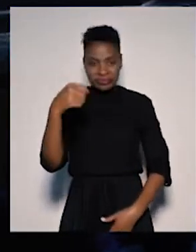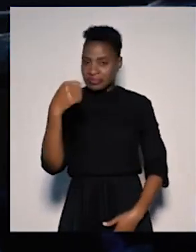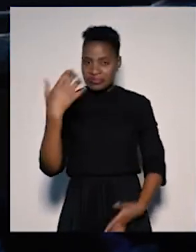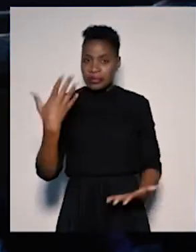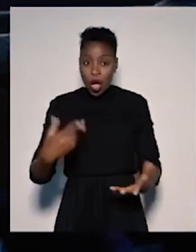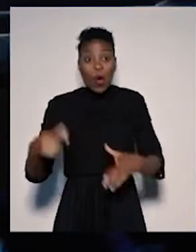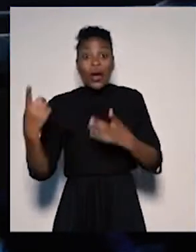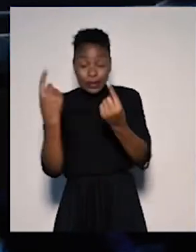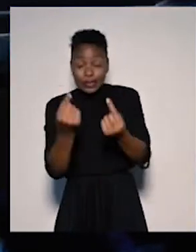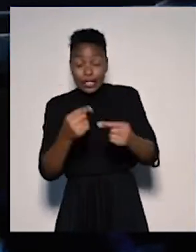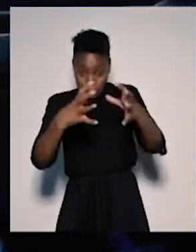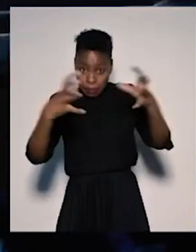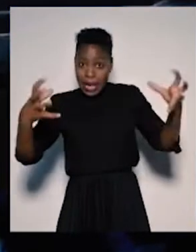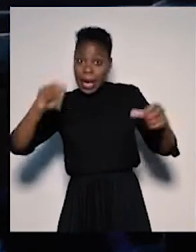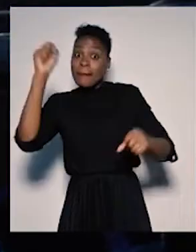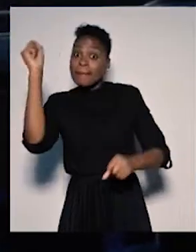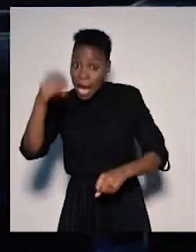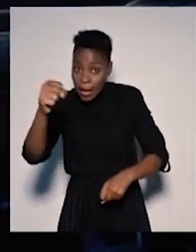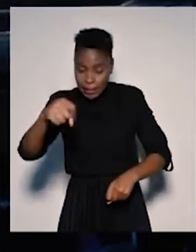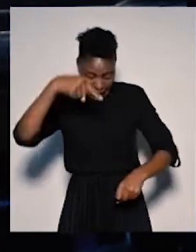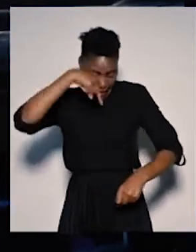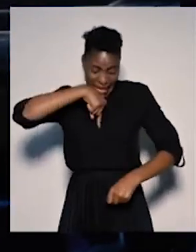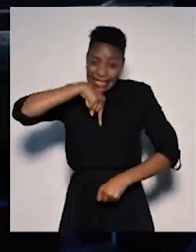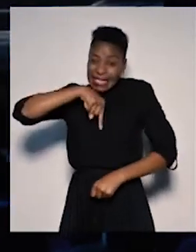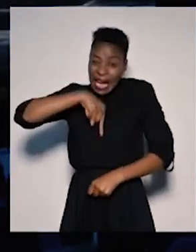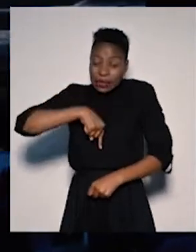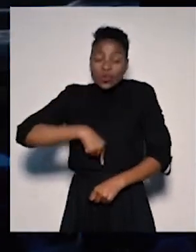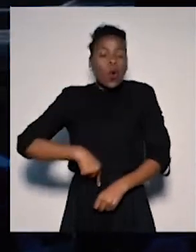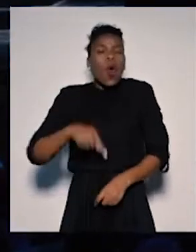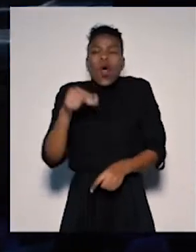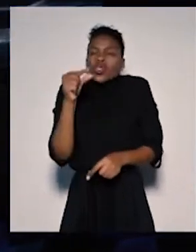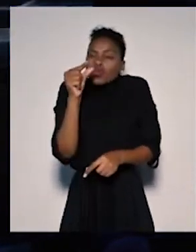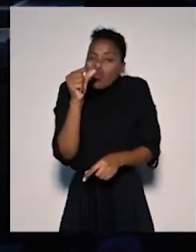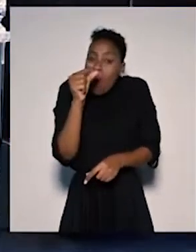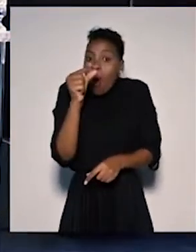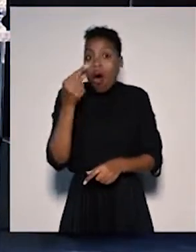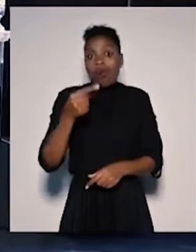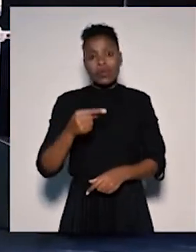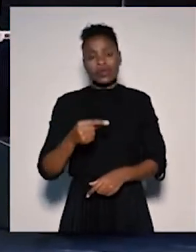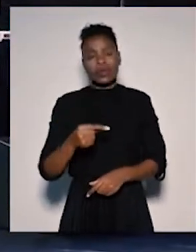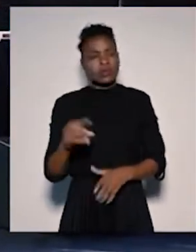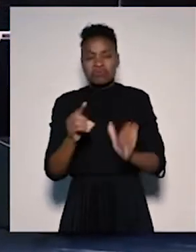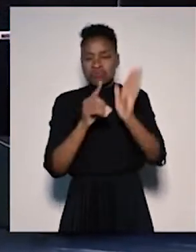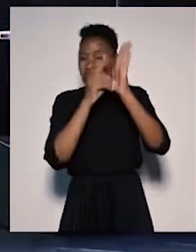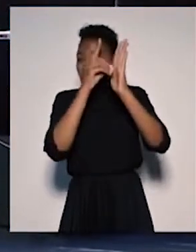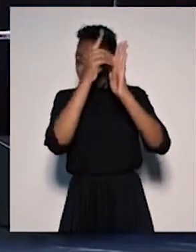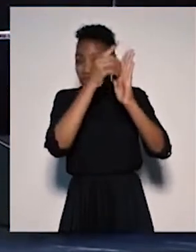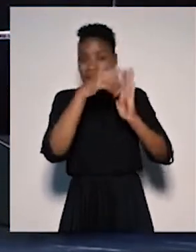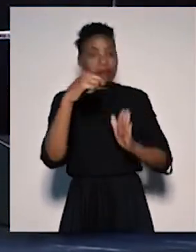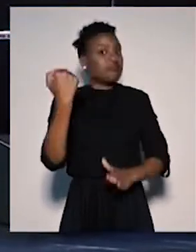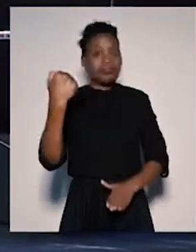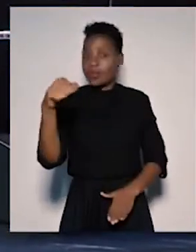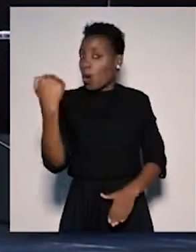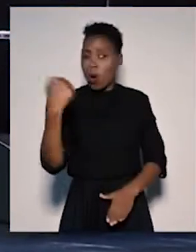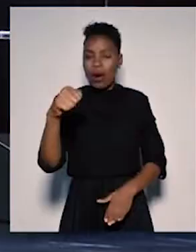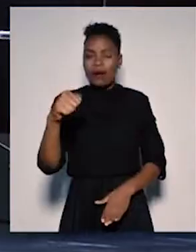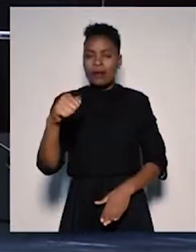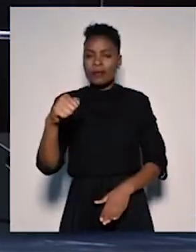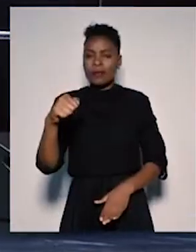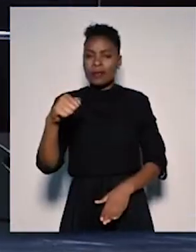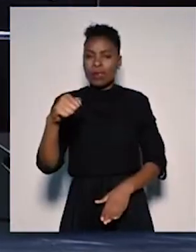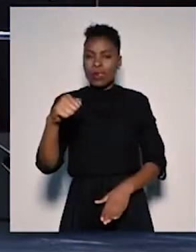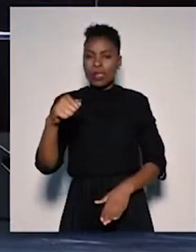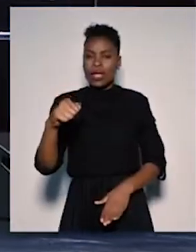What they are doing is big. Marabona inside, they are still small. They haven't developed. The way for